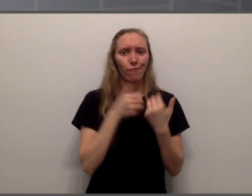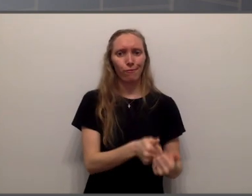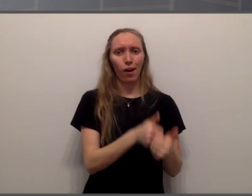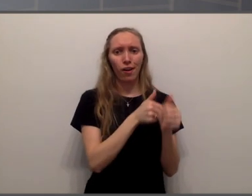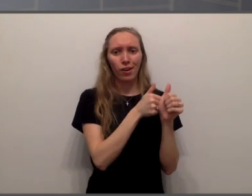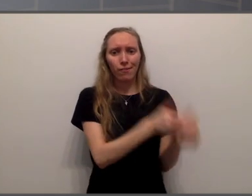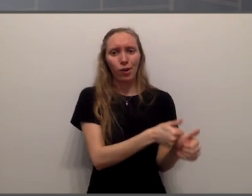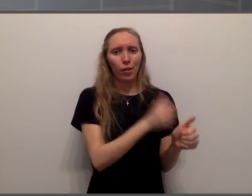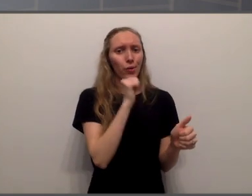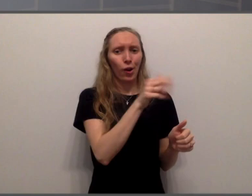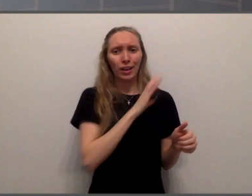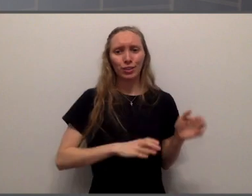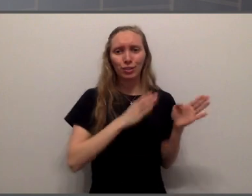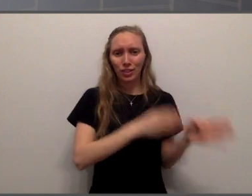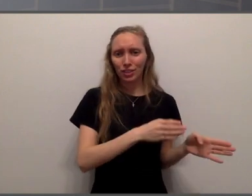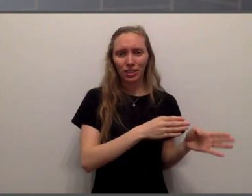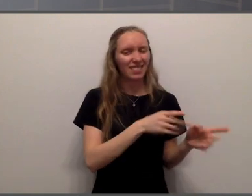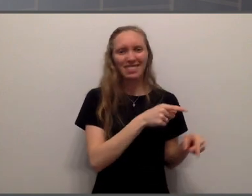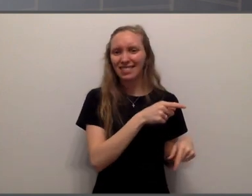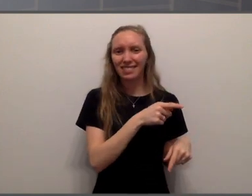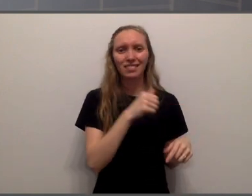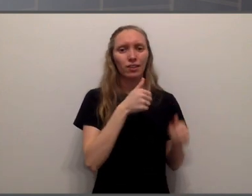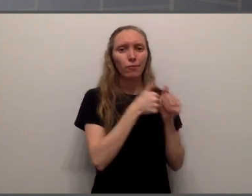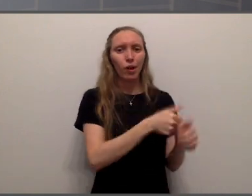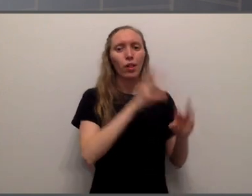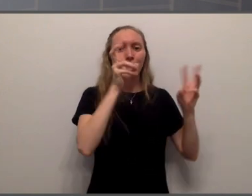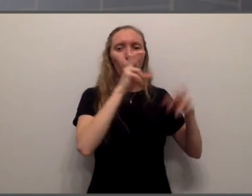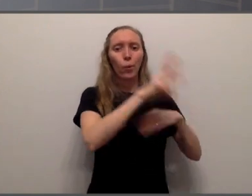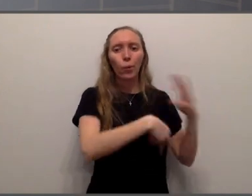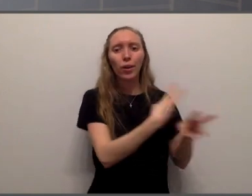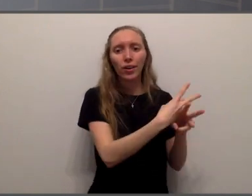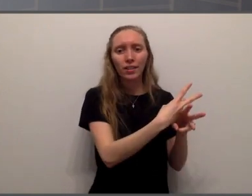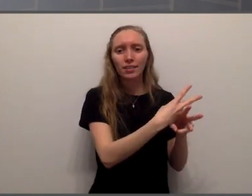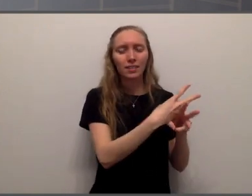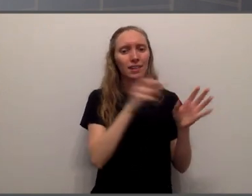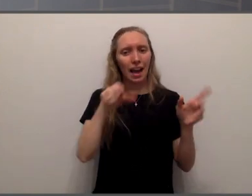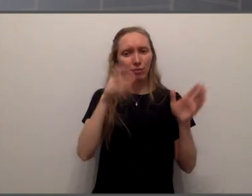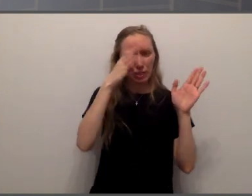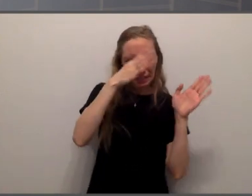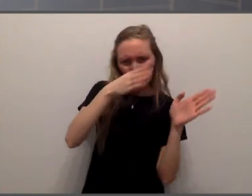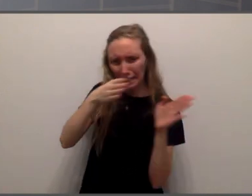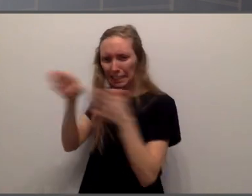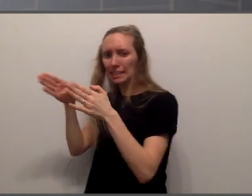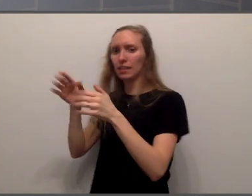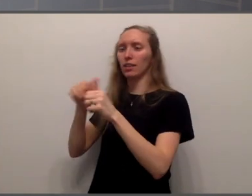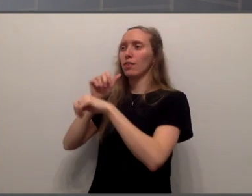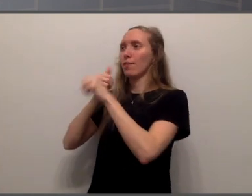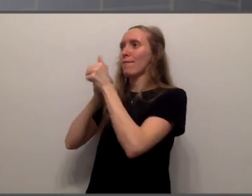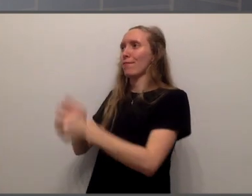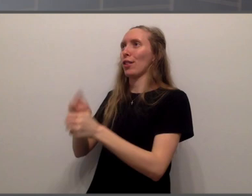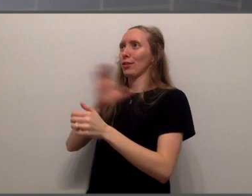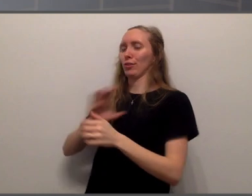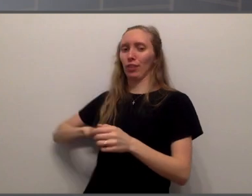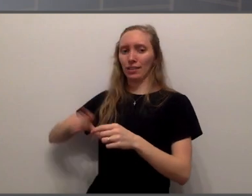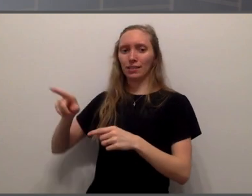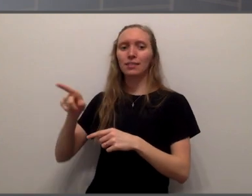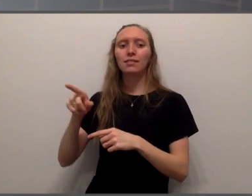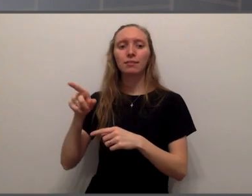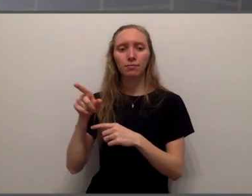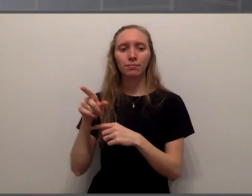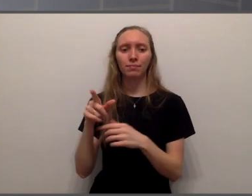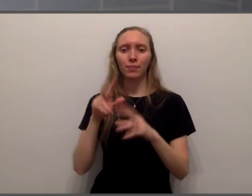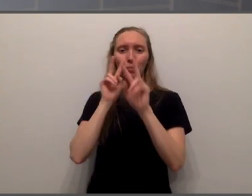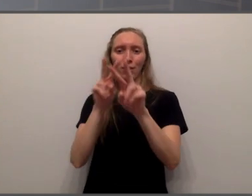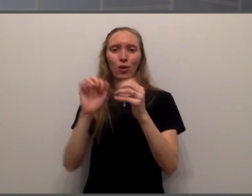for us. And that's an anticipatory word of what lies ahead. I'm so looking forward to how we're all going to learn and grow over the weeks ahead.